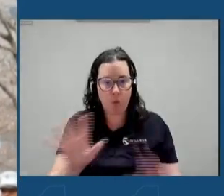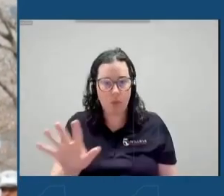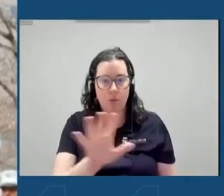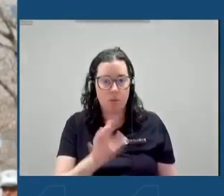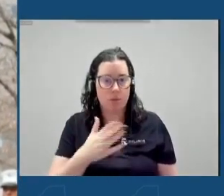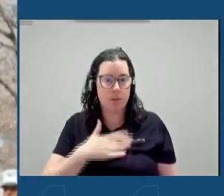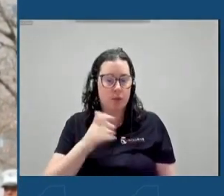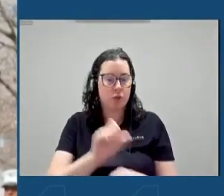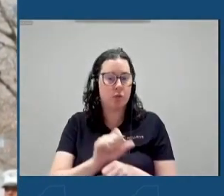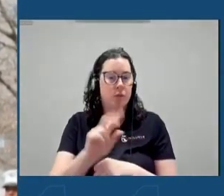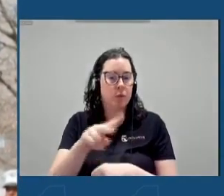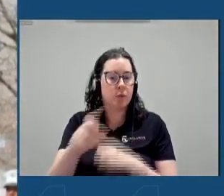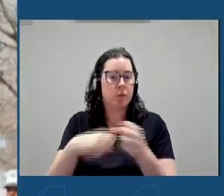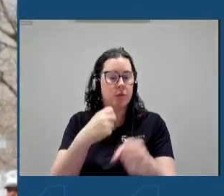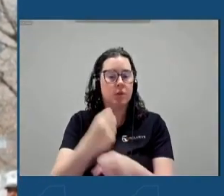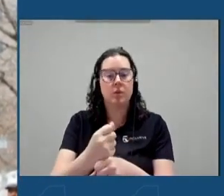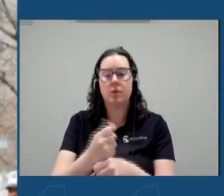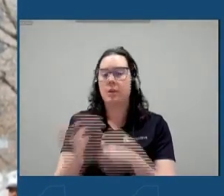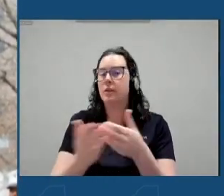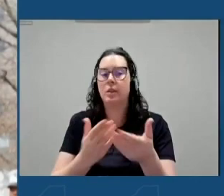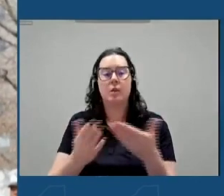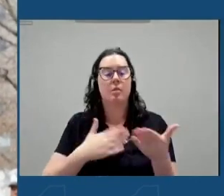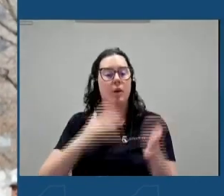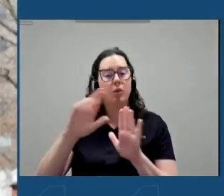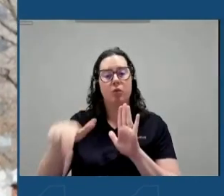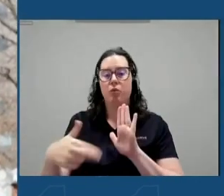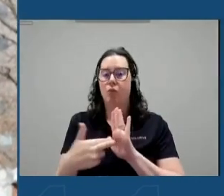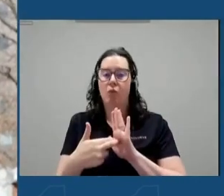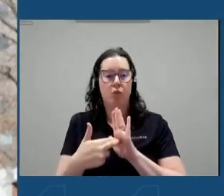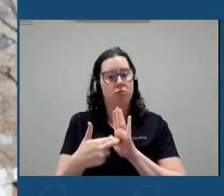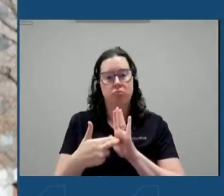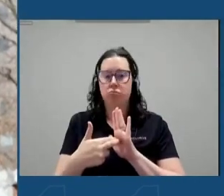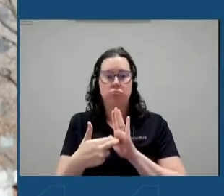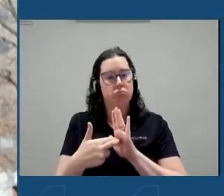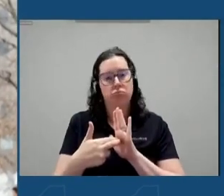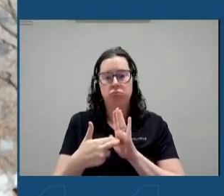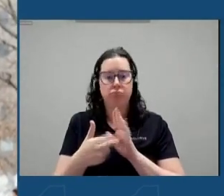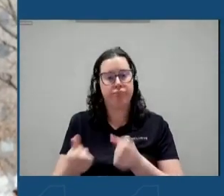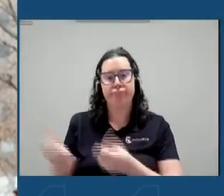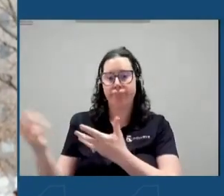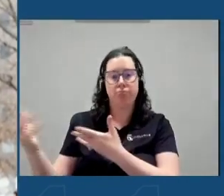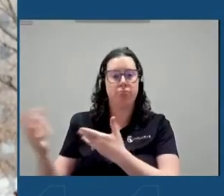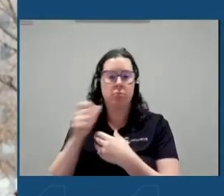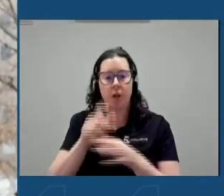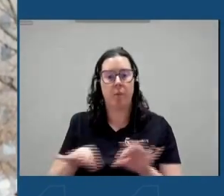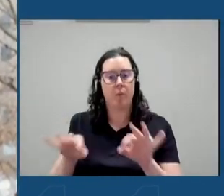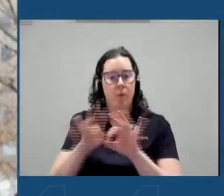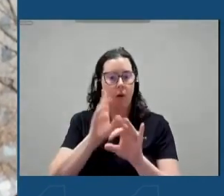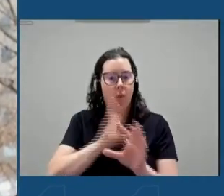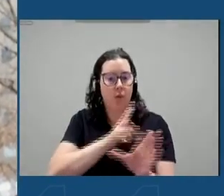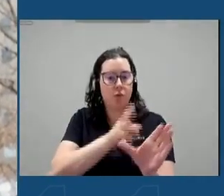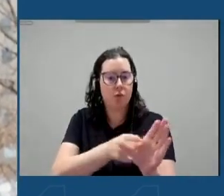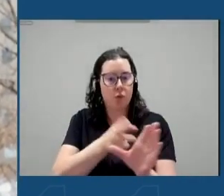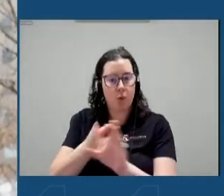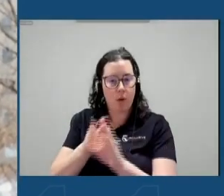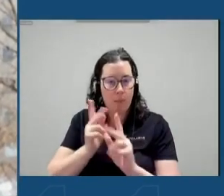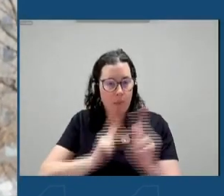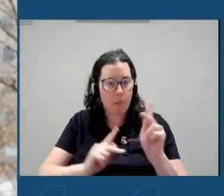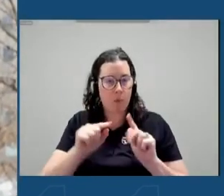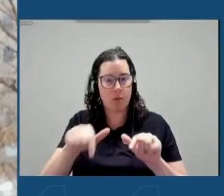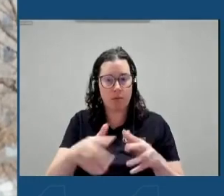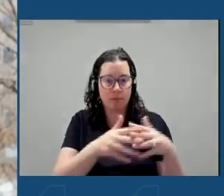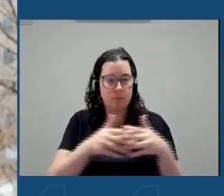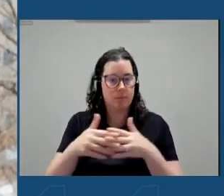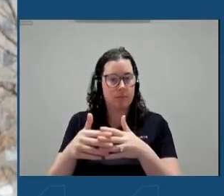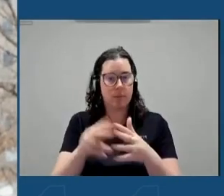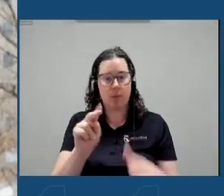does not matter what my role is. I would join and continue to join the men and women of this city as we